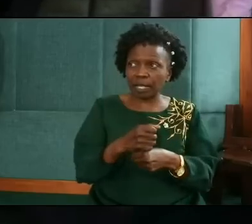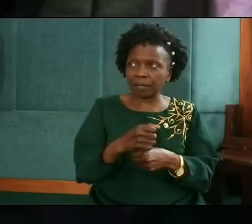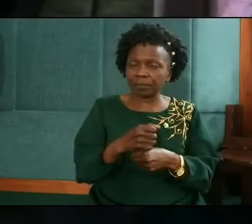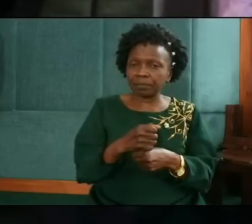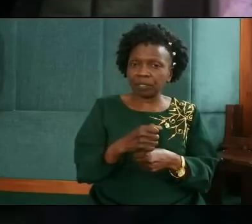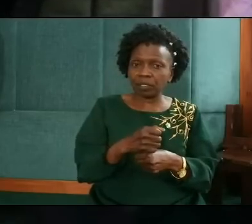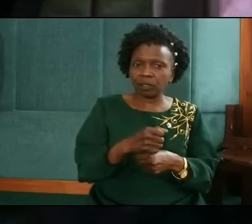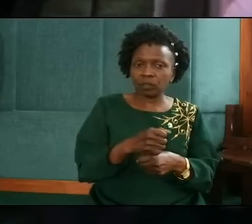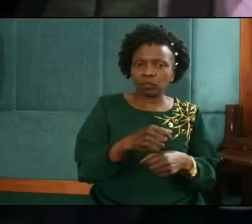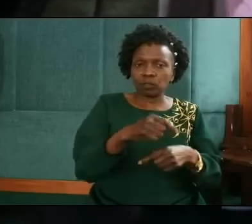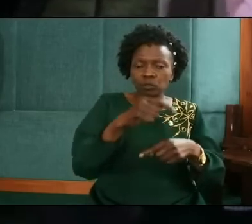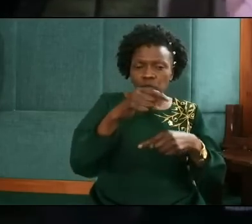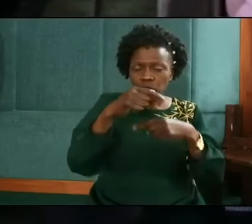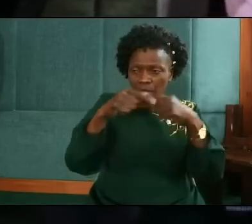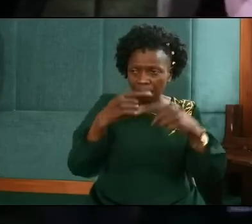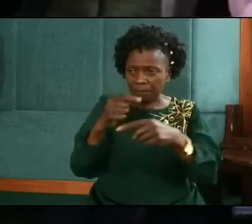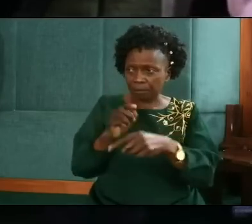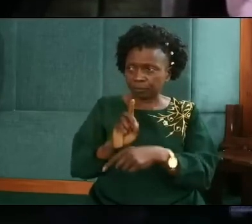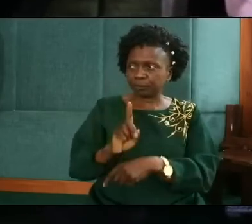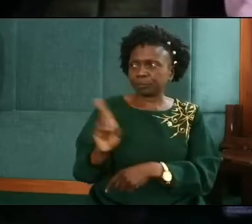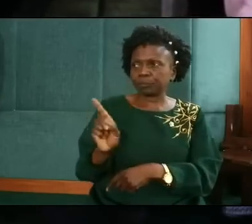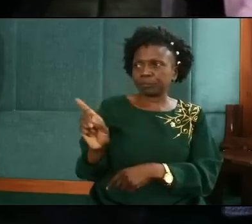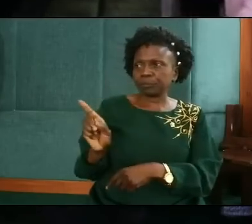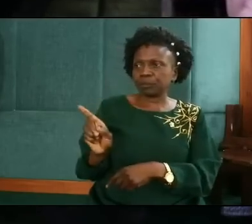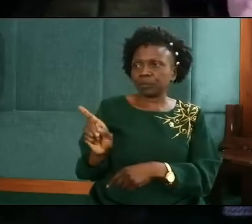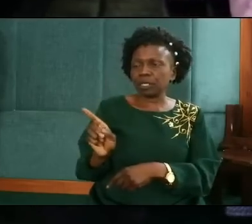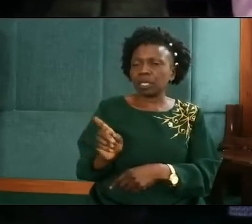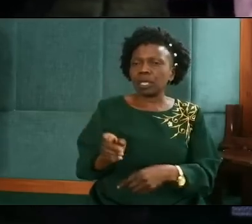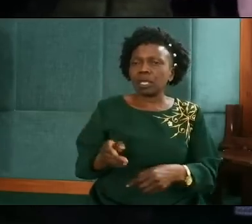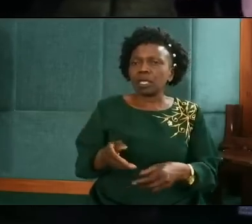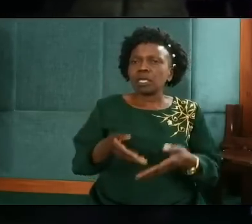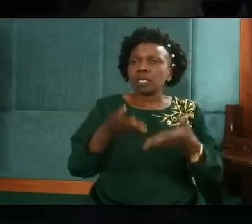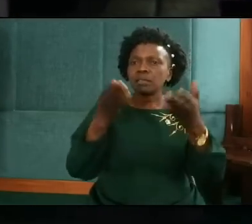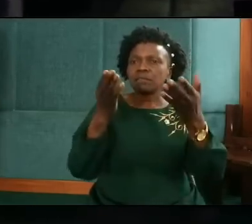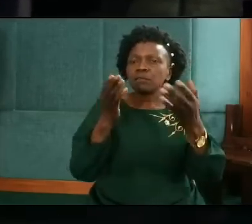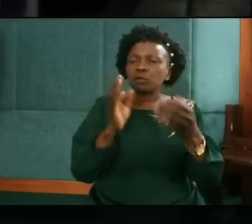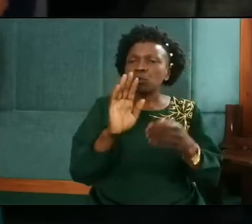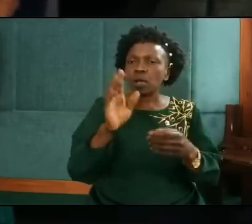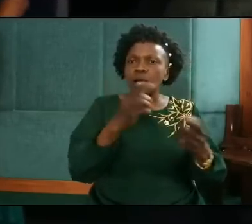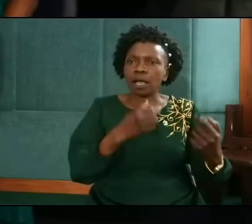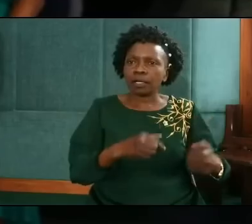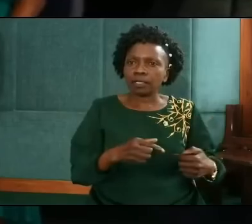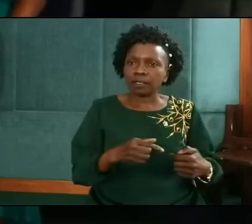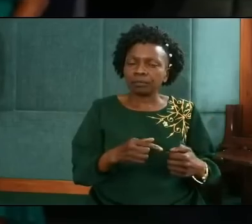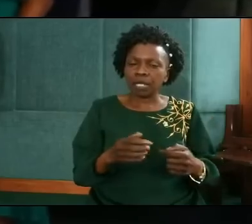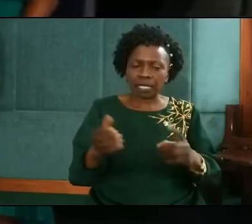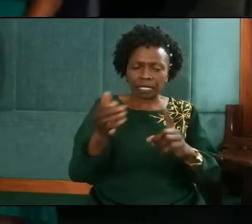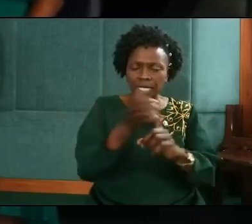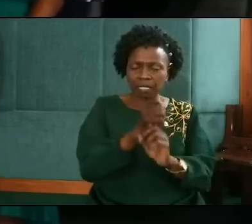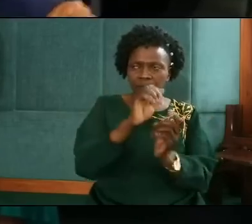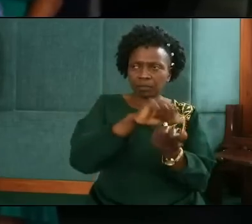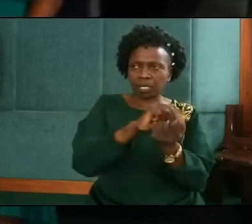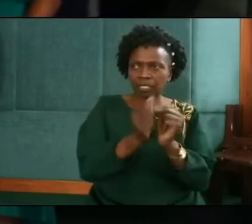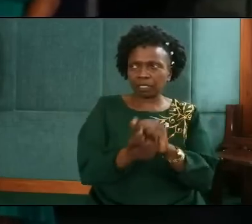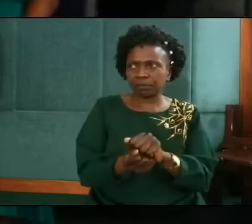give your heart to the Lord, get baptized. You cannot go wrong.